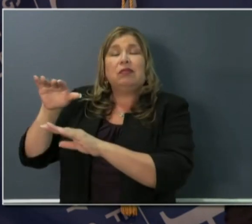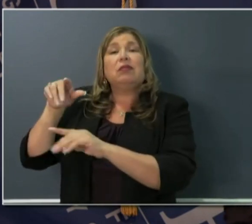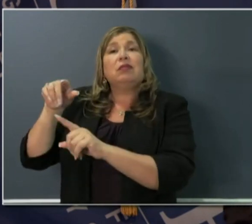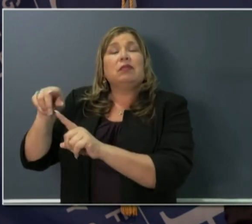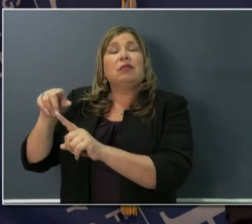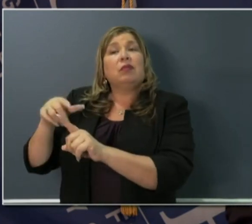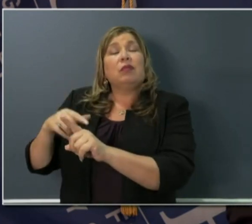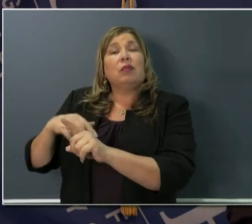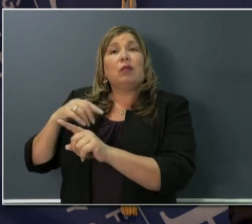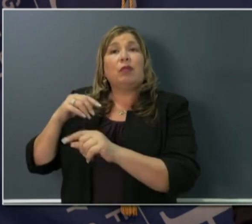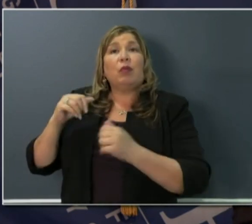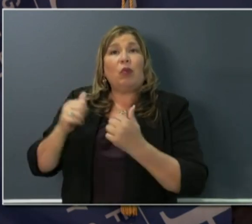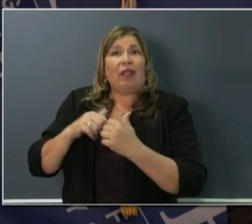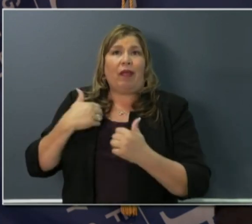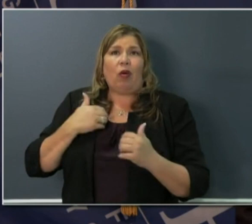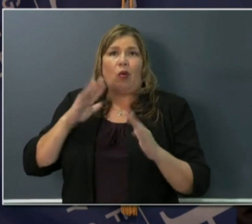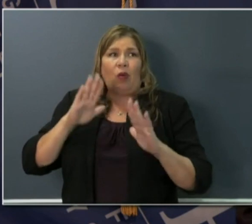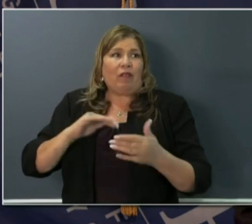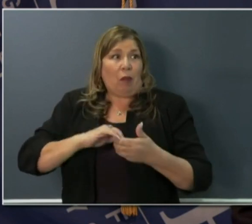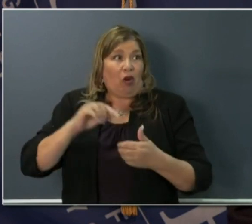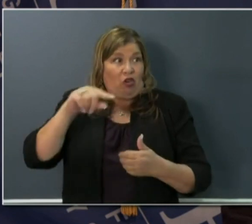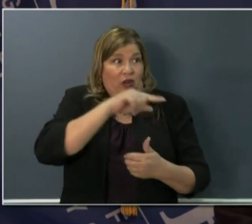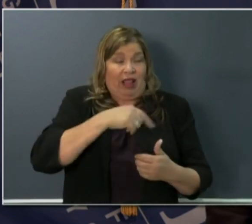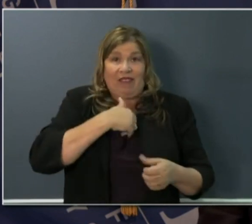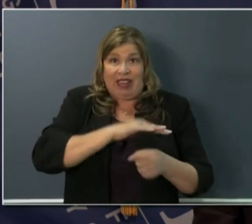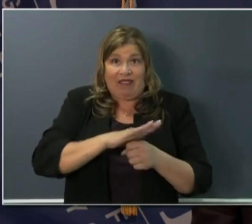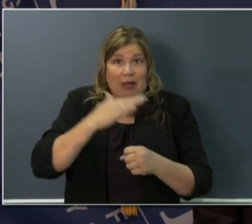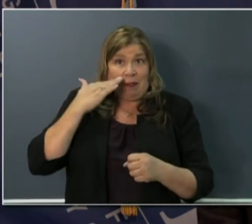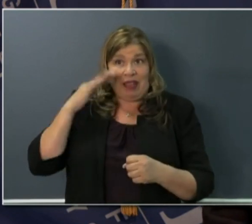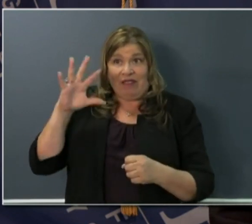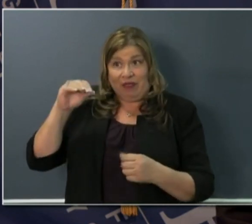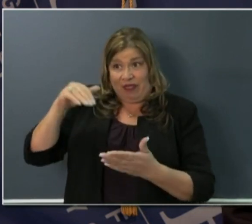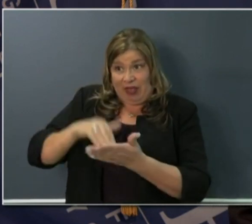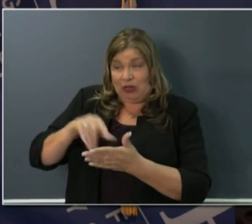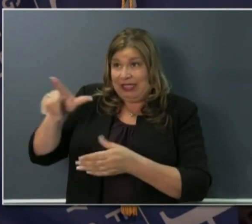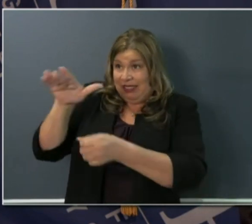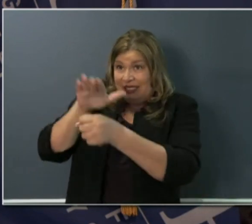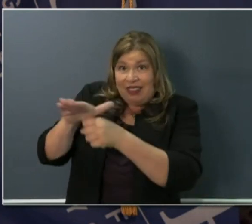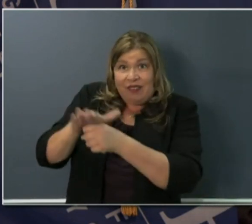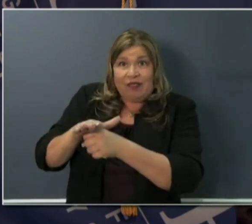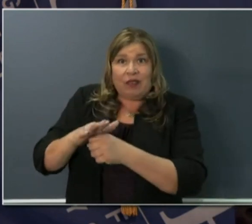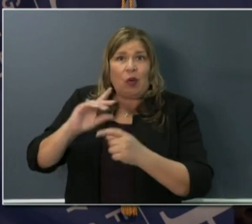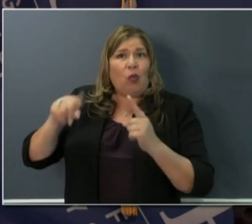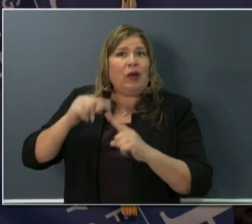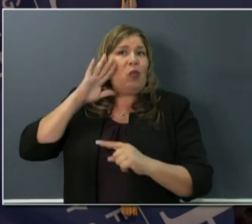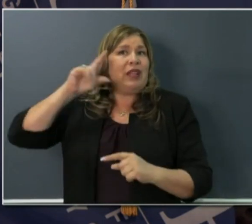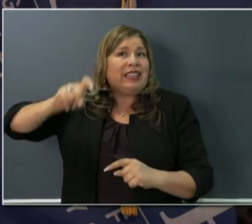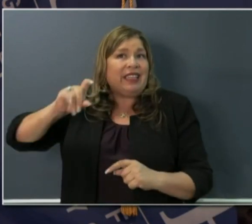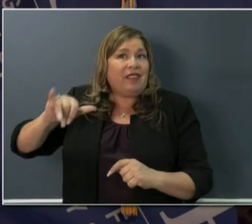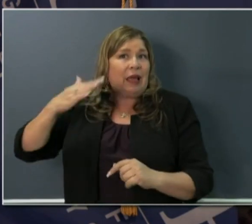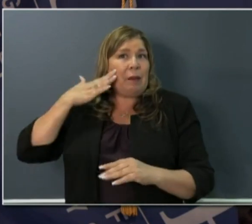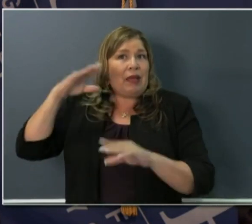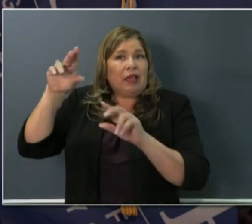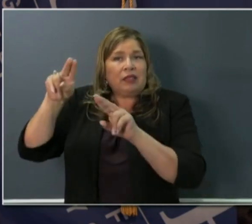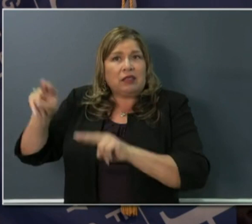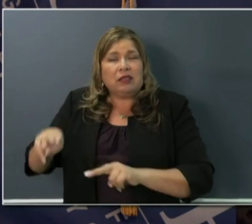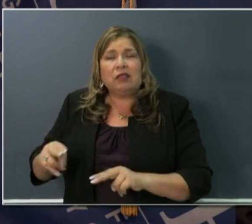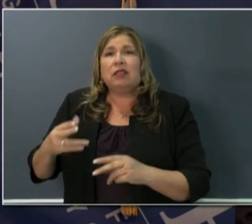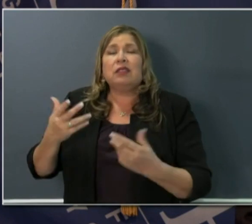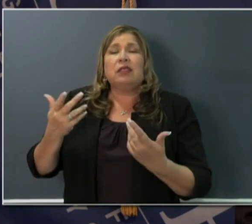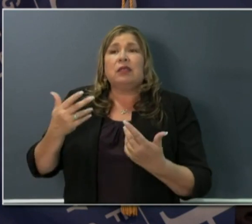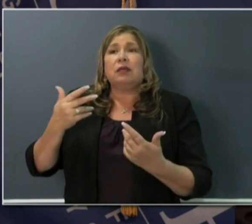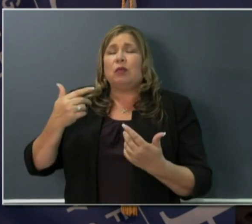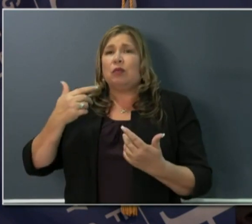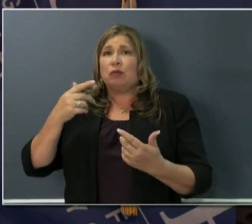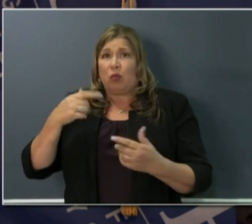California with our wonderful partners. Is that enough? When do we need it? And we are on track given our current estimates of where we are.